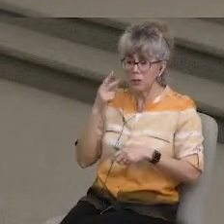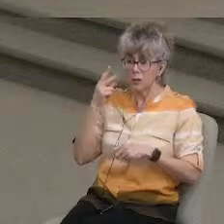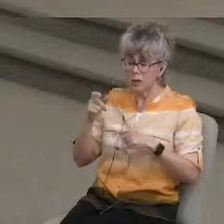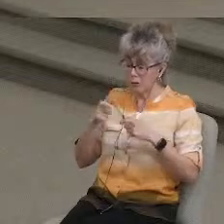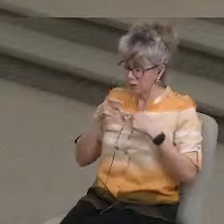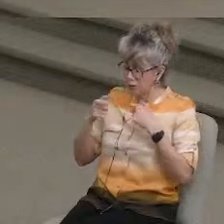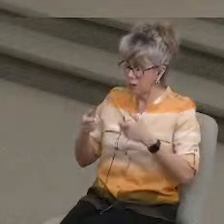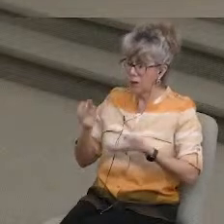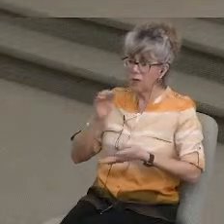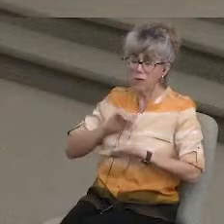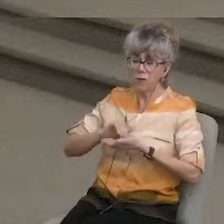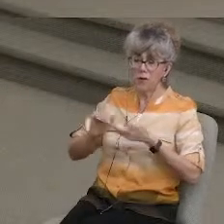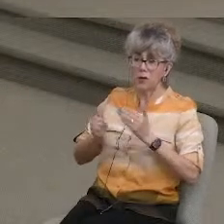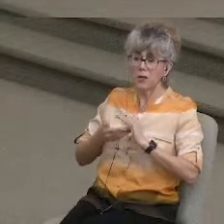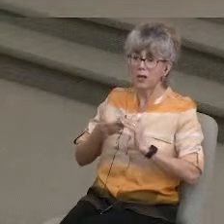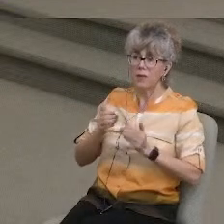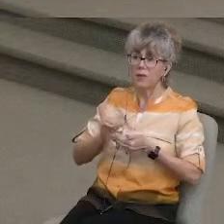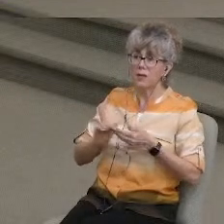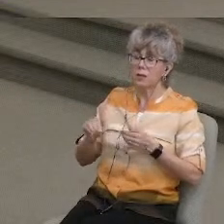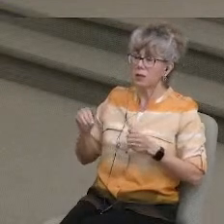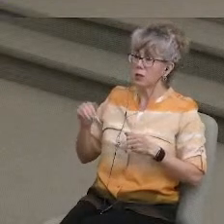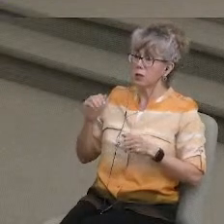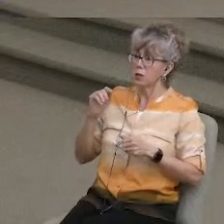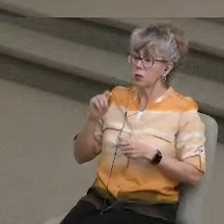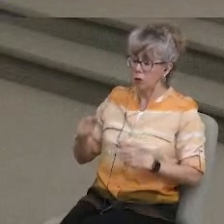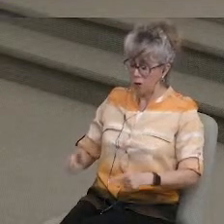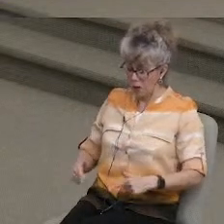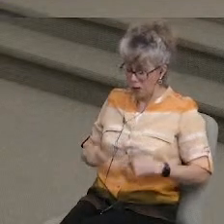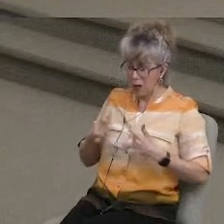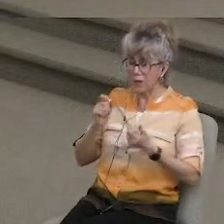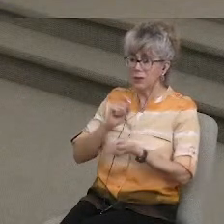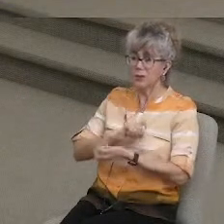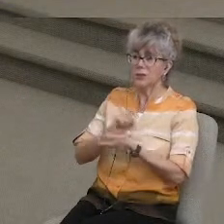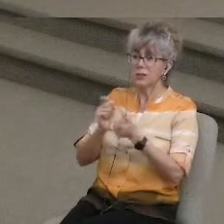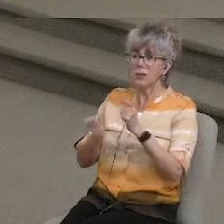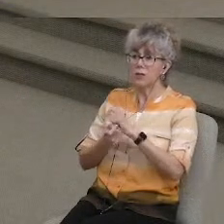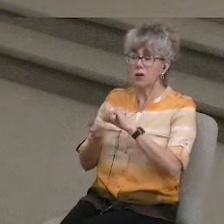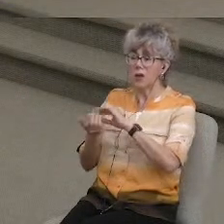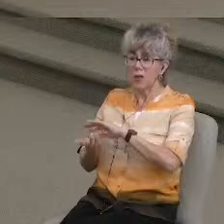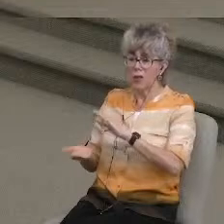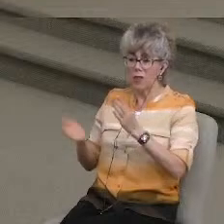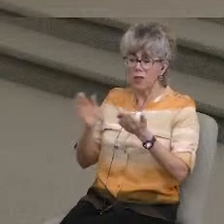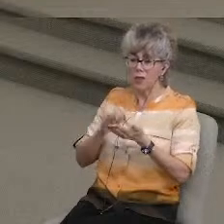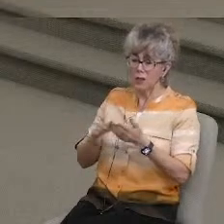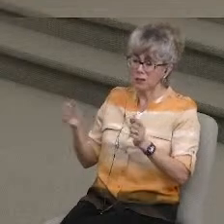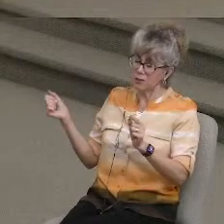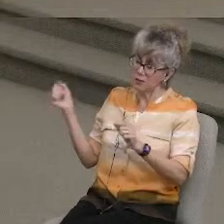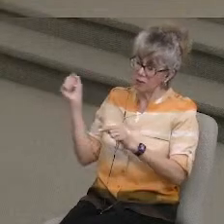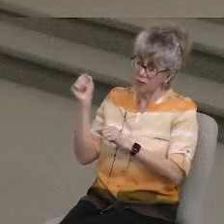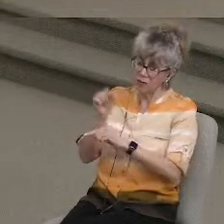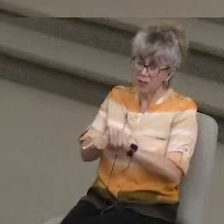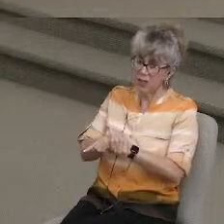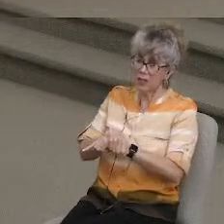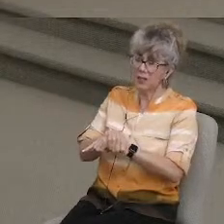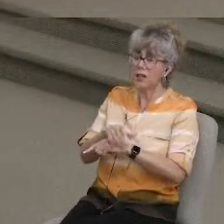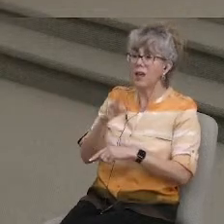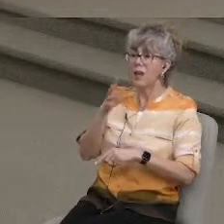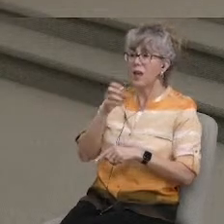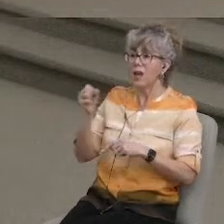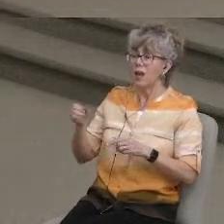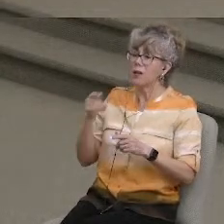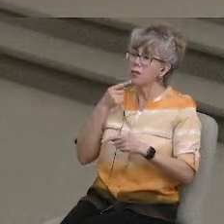forgiven. We see our lives transformed. We see death defeated. And we see the promise of